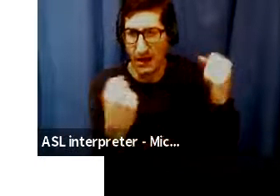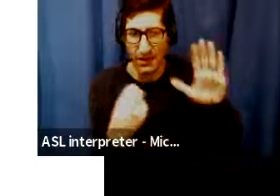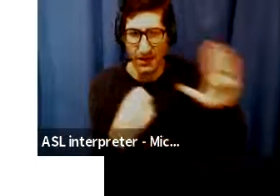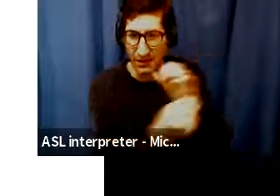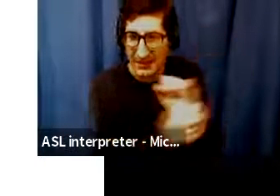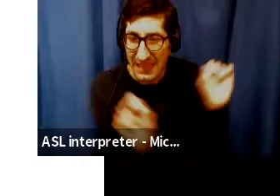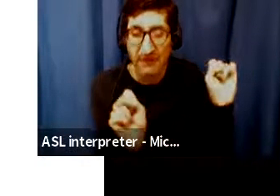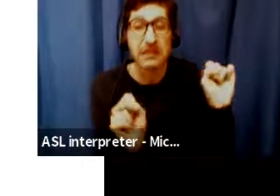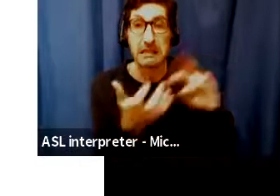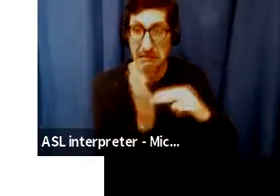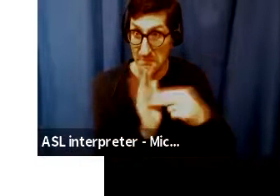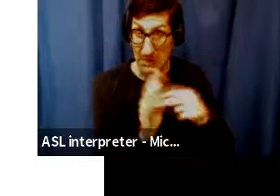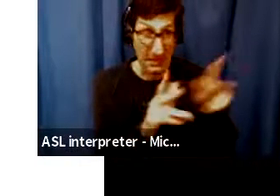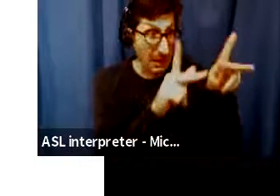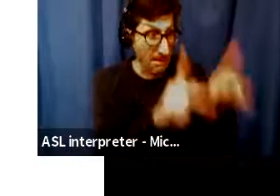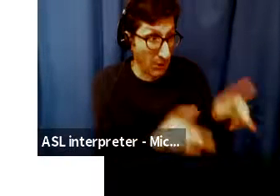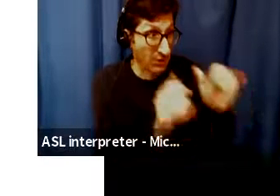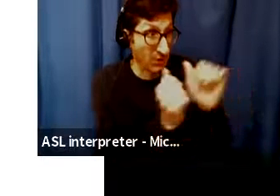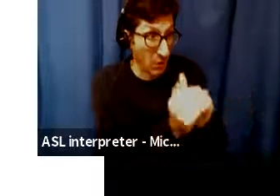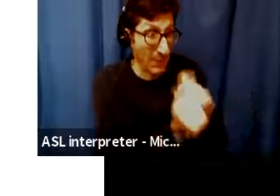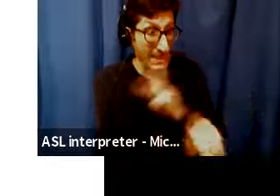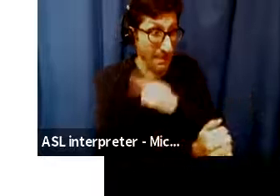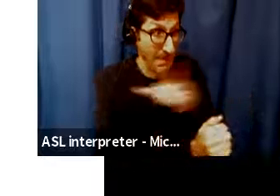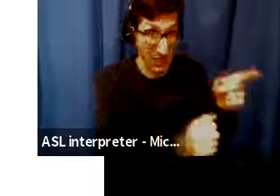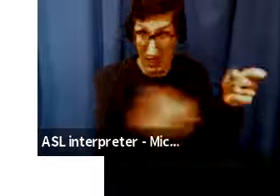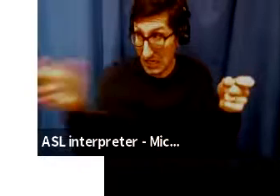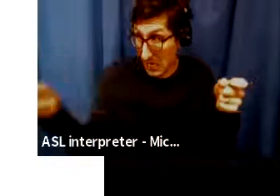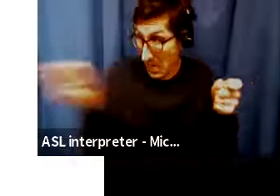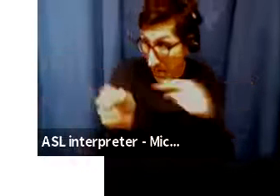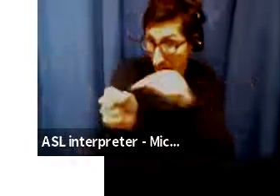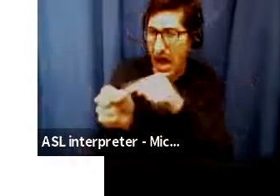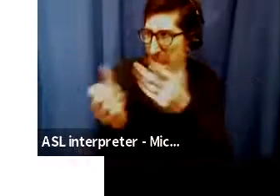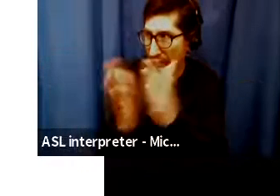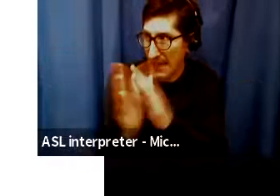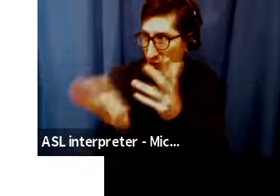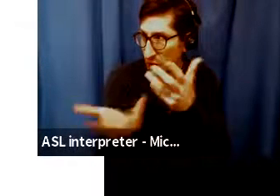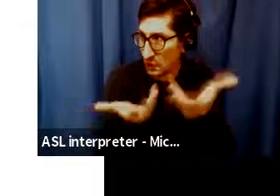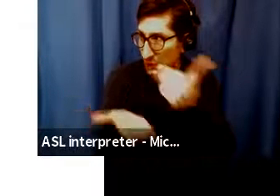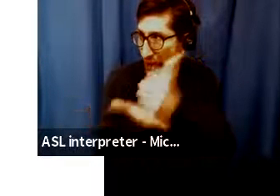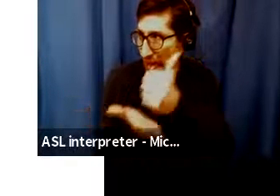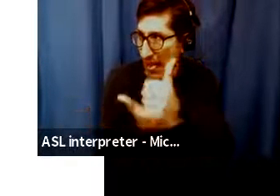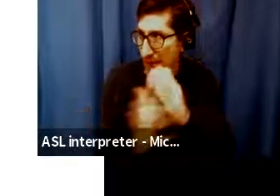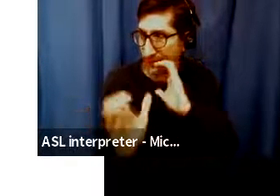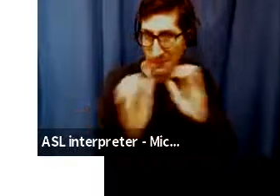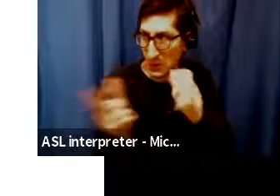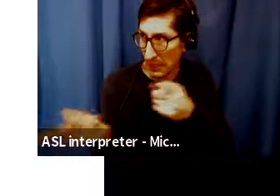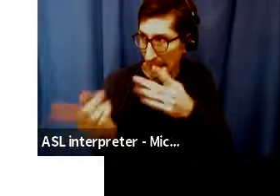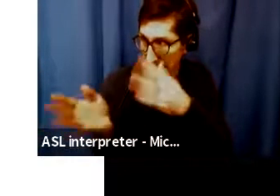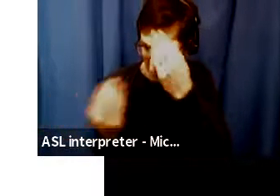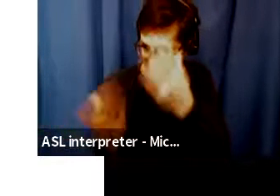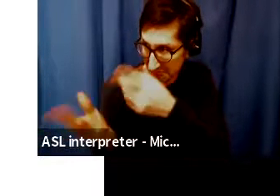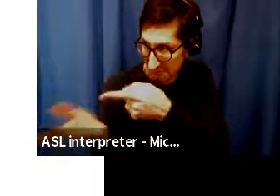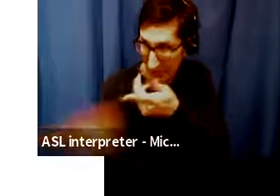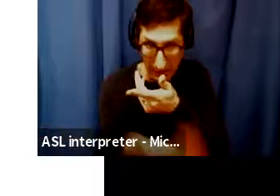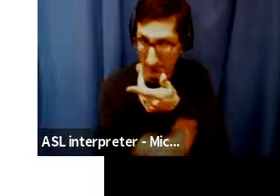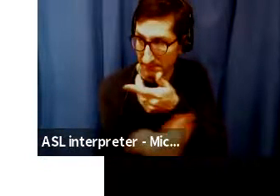companion communicate that with the patient who is deaf. But that's really the only time.